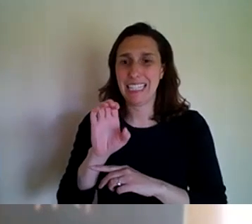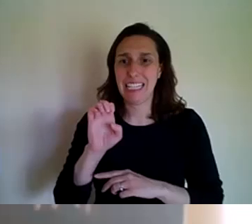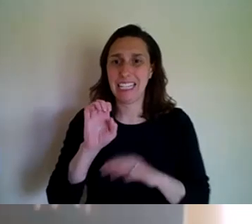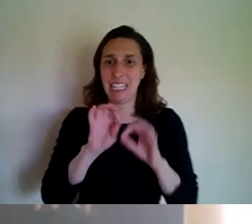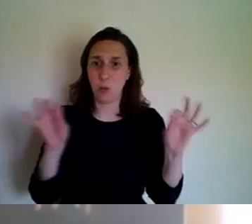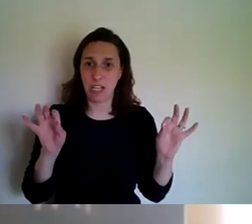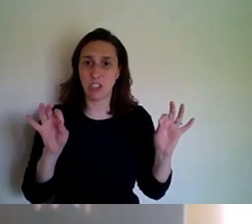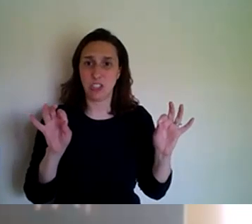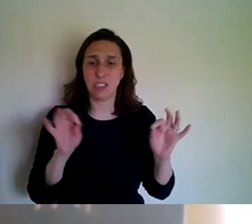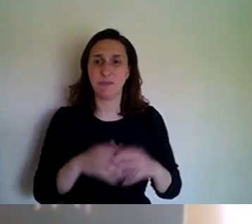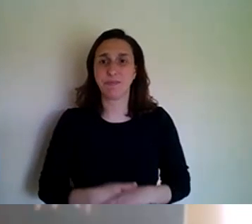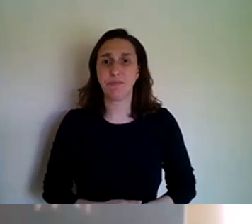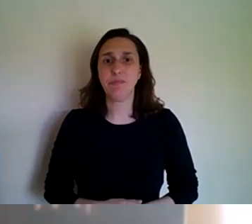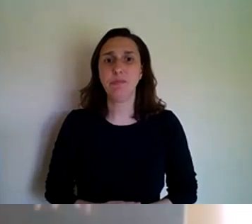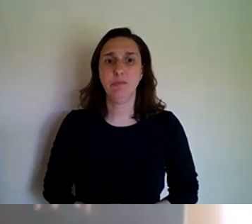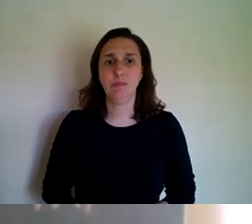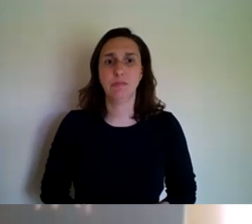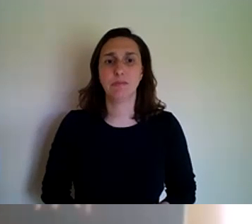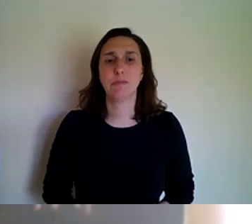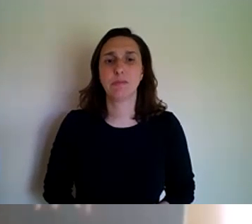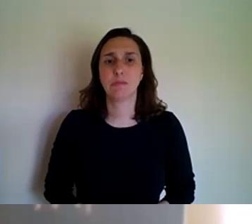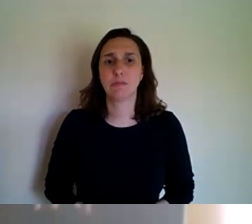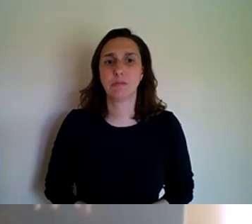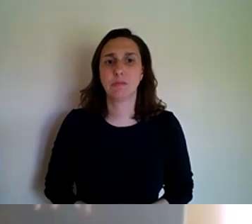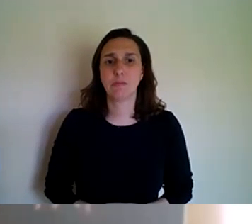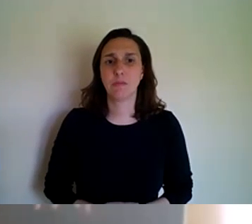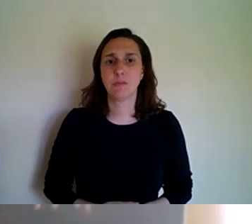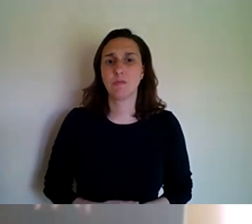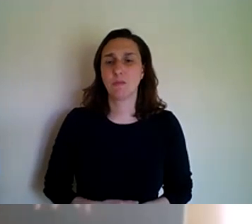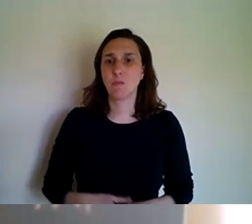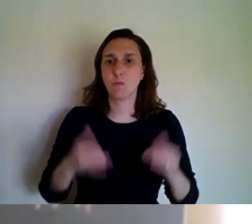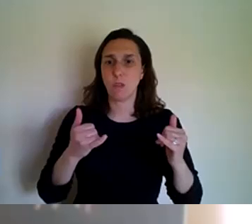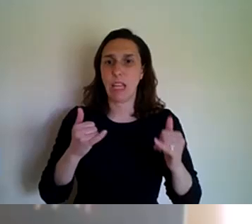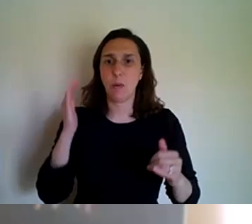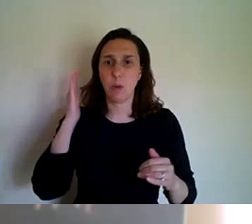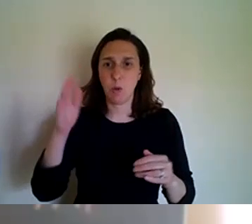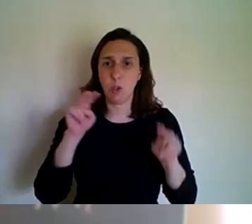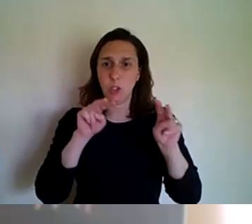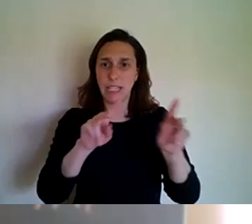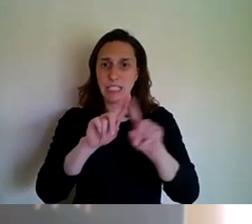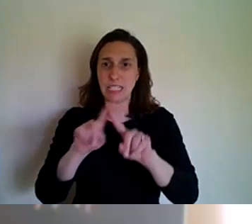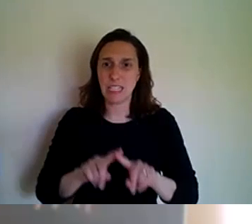I want to look at different log models.